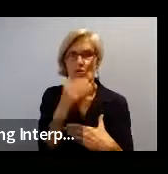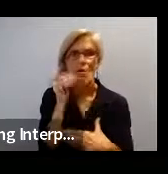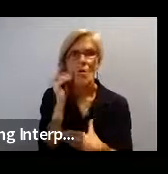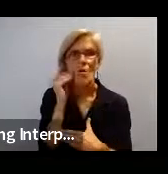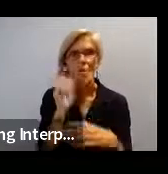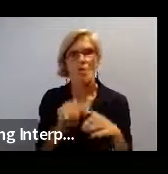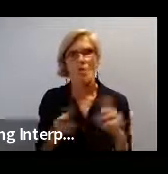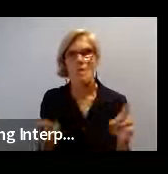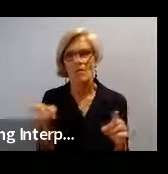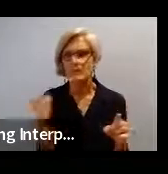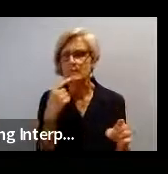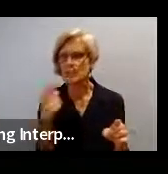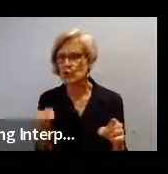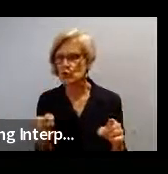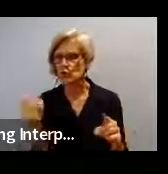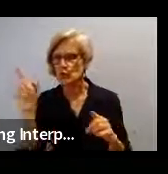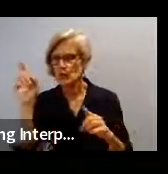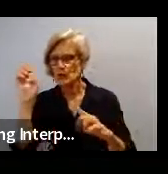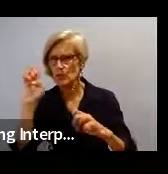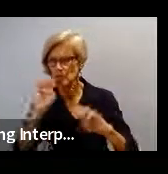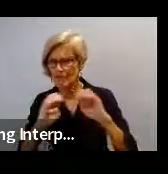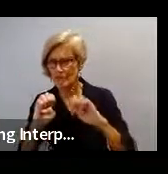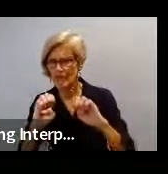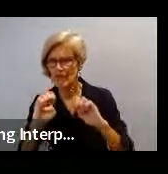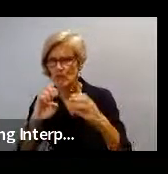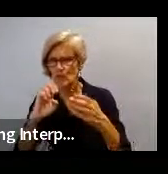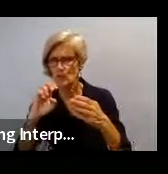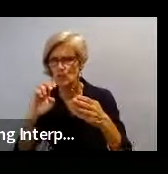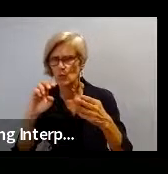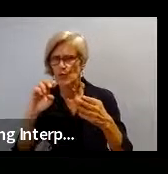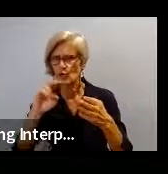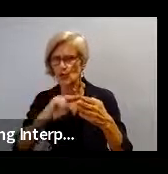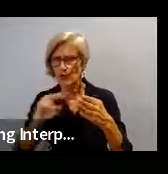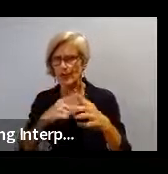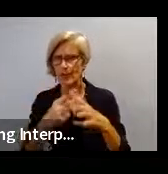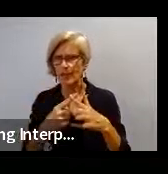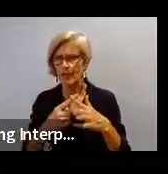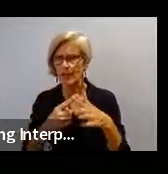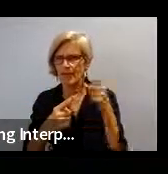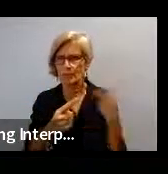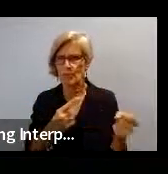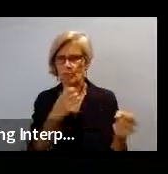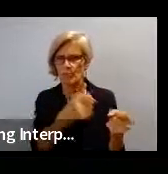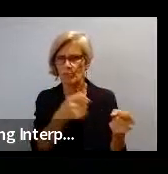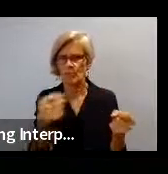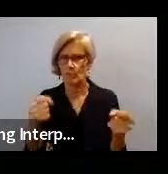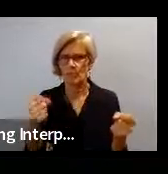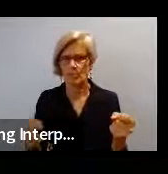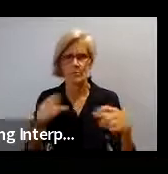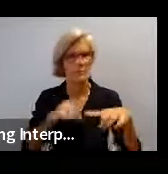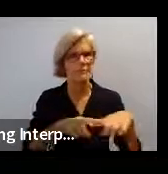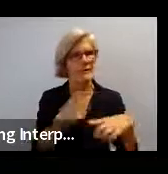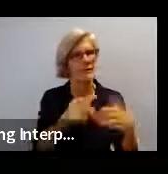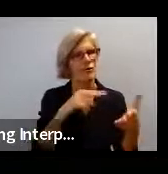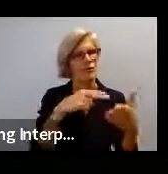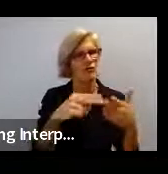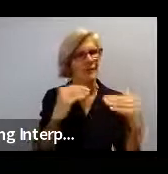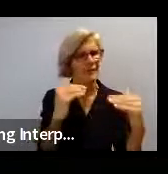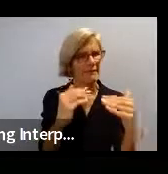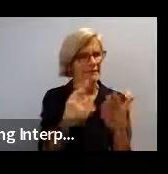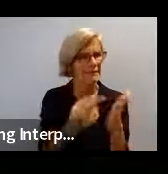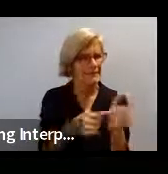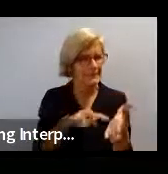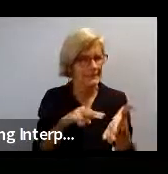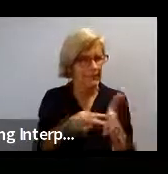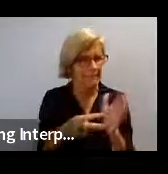kind of evaluate reading and then put them into groups based on their reading levels. So I was just wondering if you could elaborate on what that means